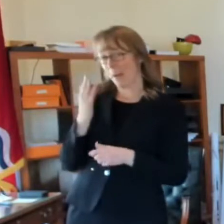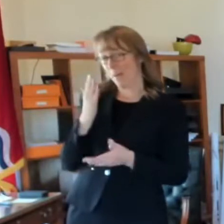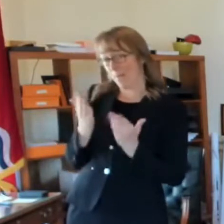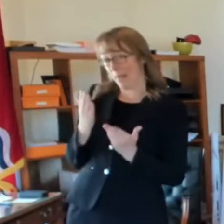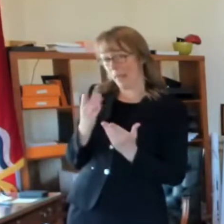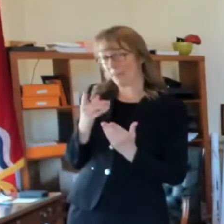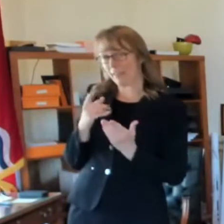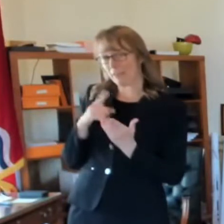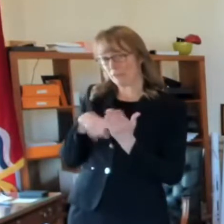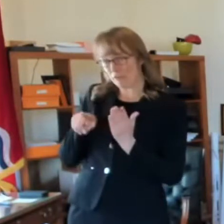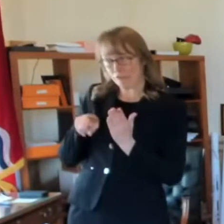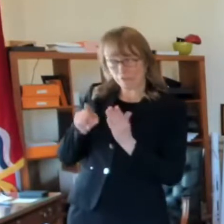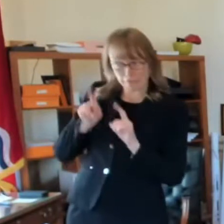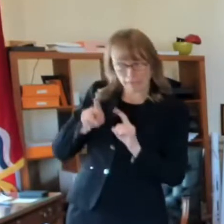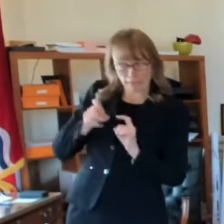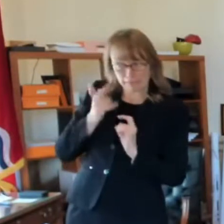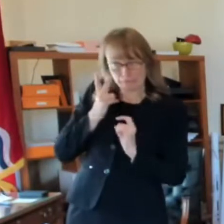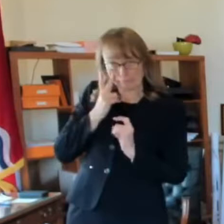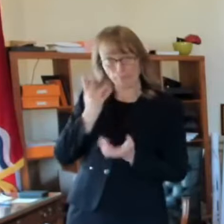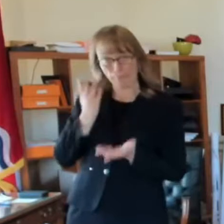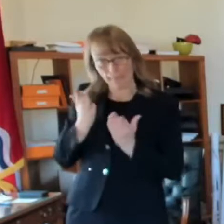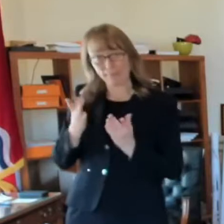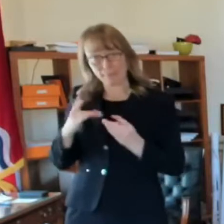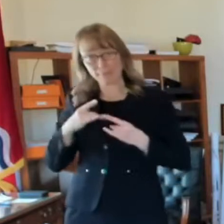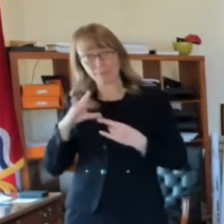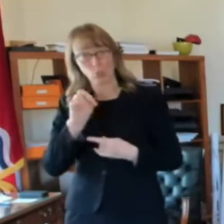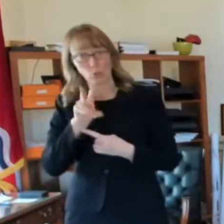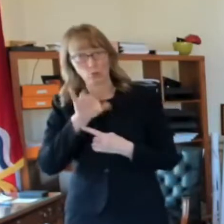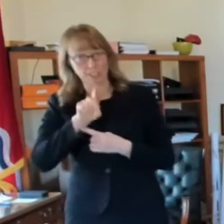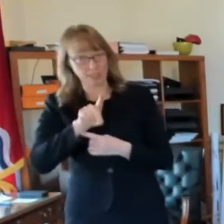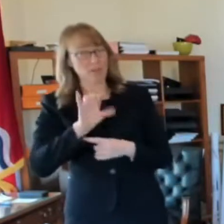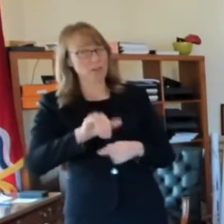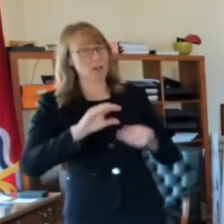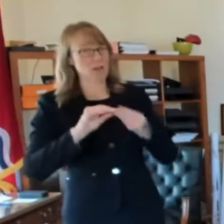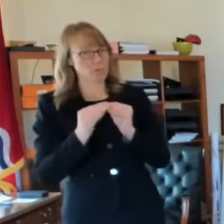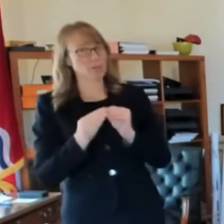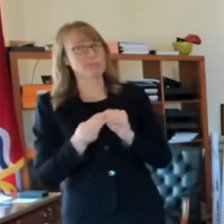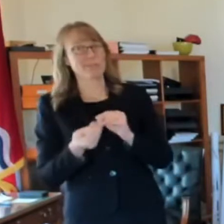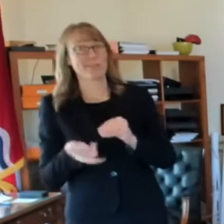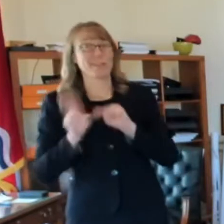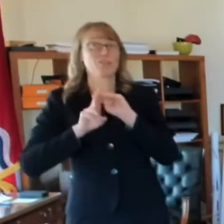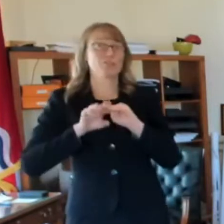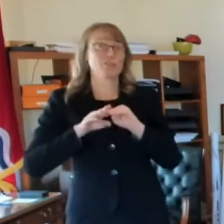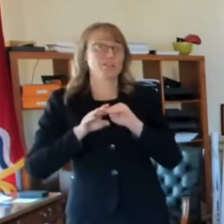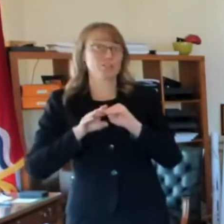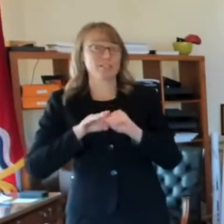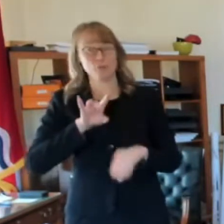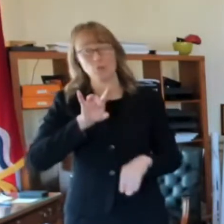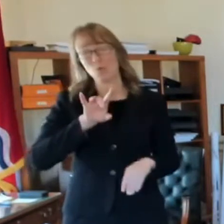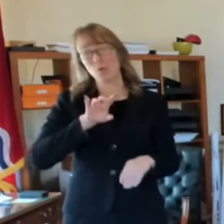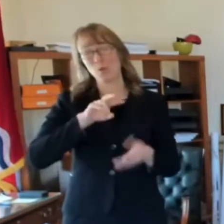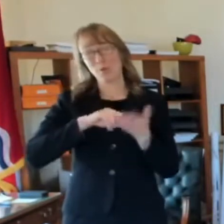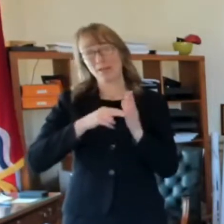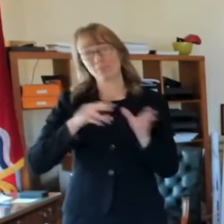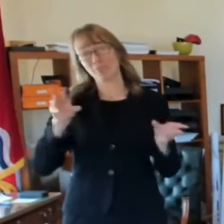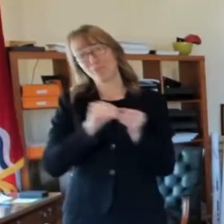positive. So that is an increase to 837. You probably saw